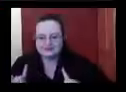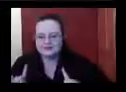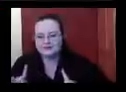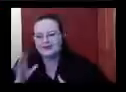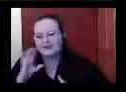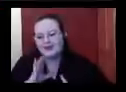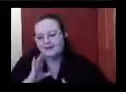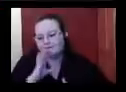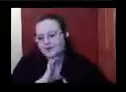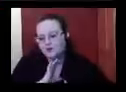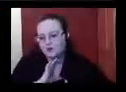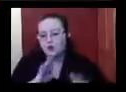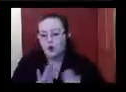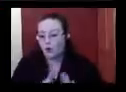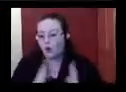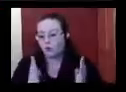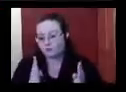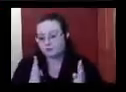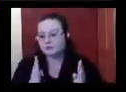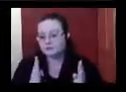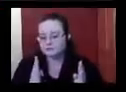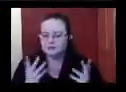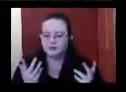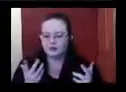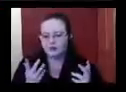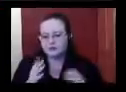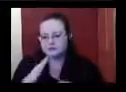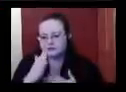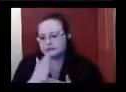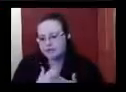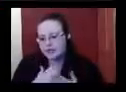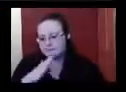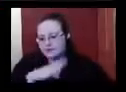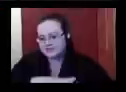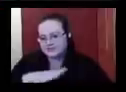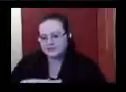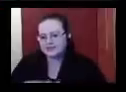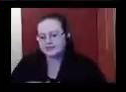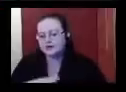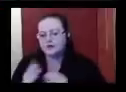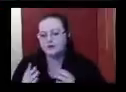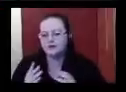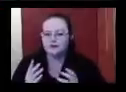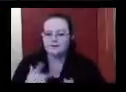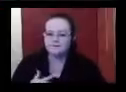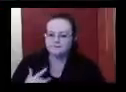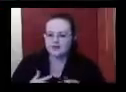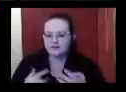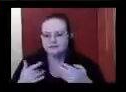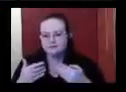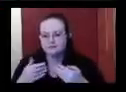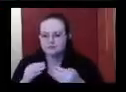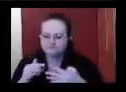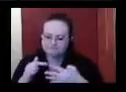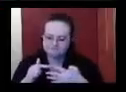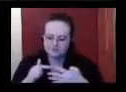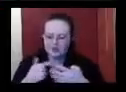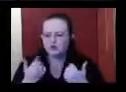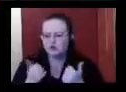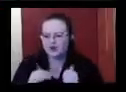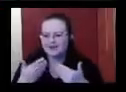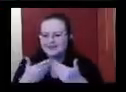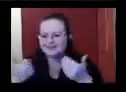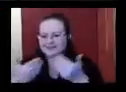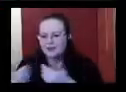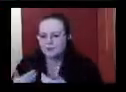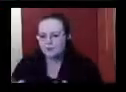cafeterias will be open with some limited seating. So we felt by staggering our lunches that we